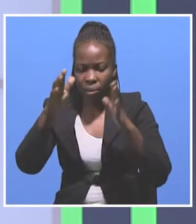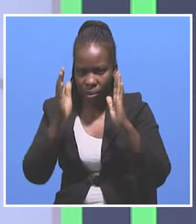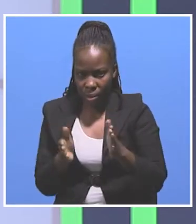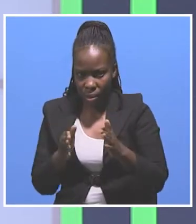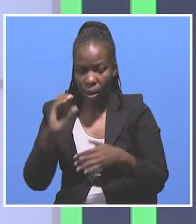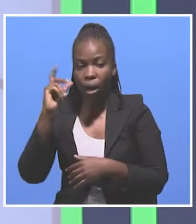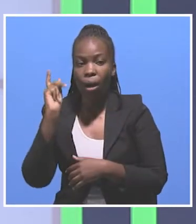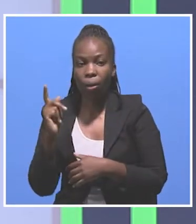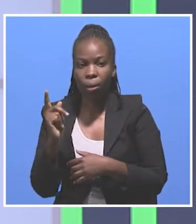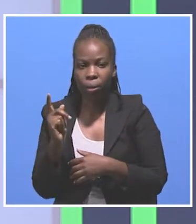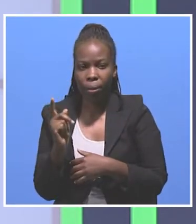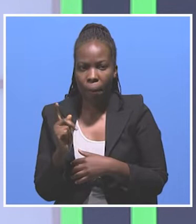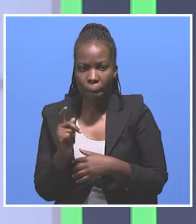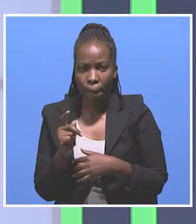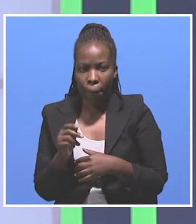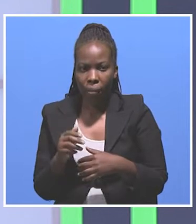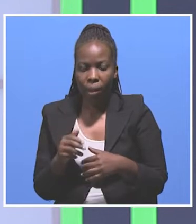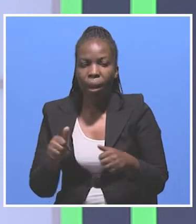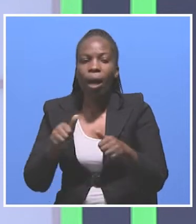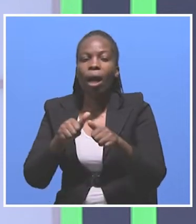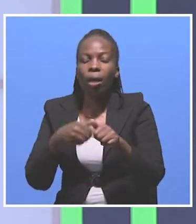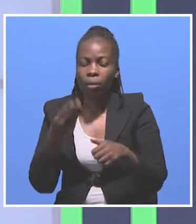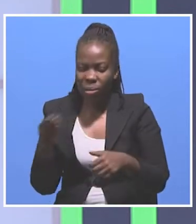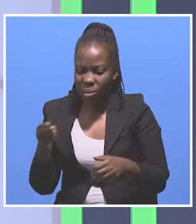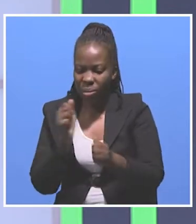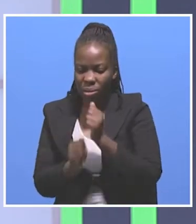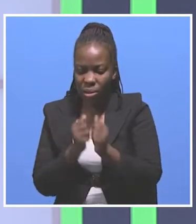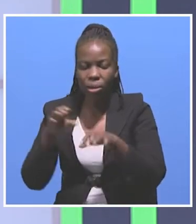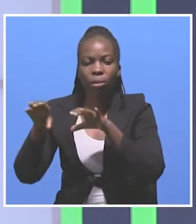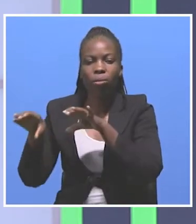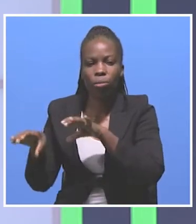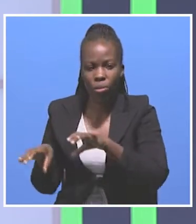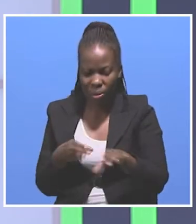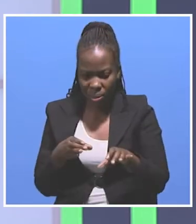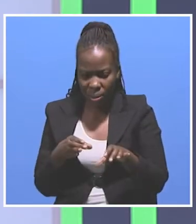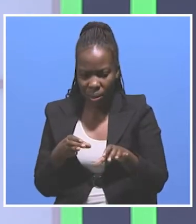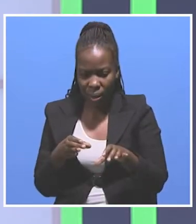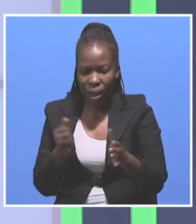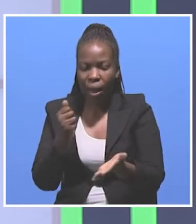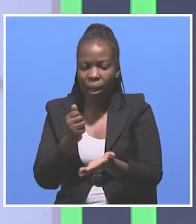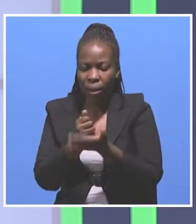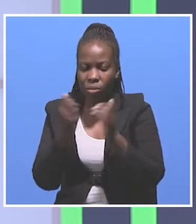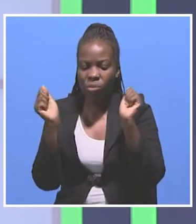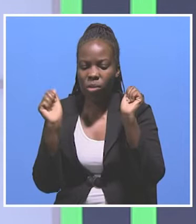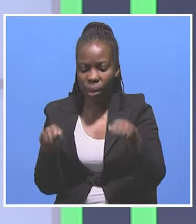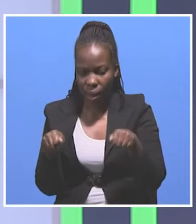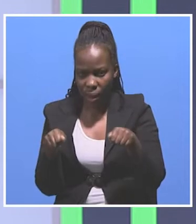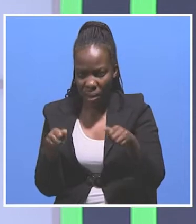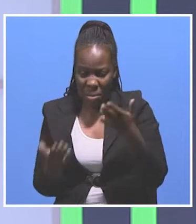Okay, so that everything we need to do humanly, we should do. Unless it fails, then we